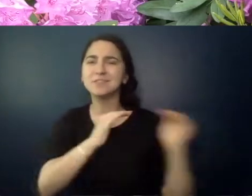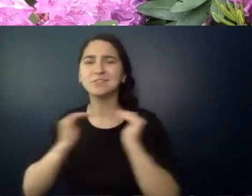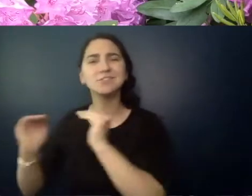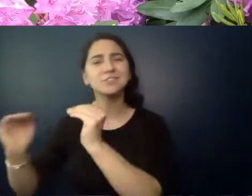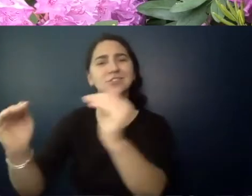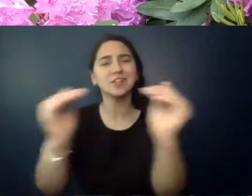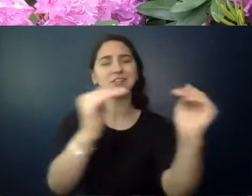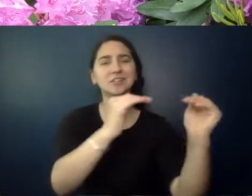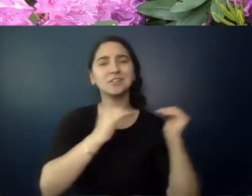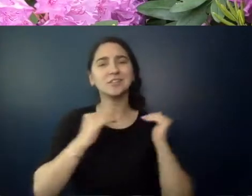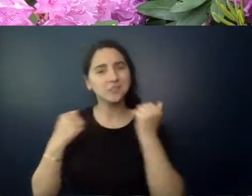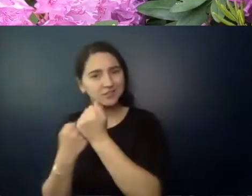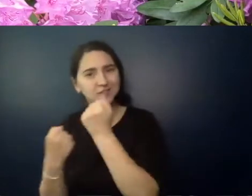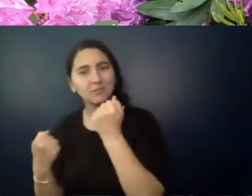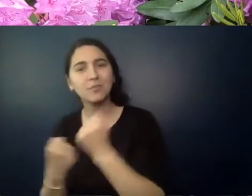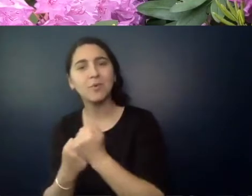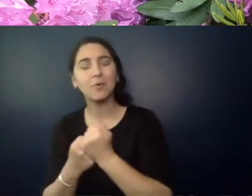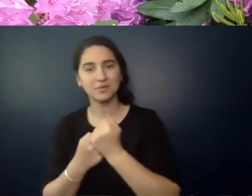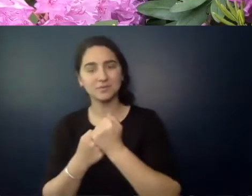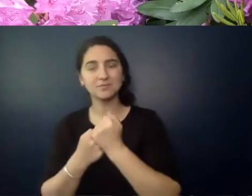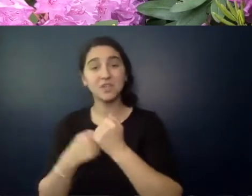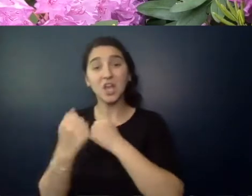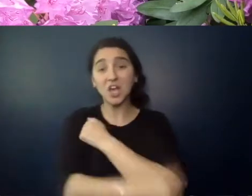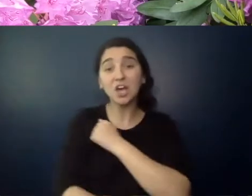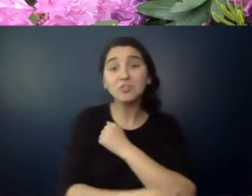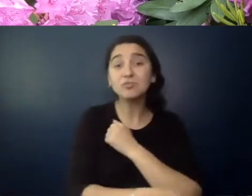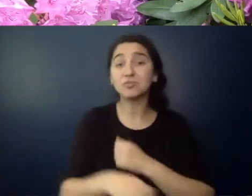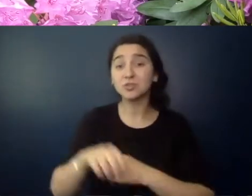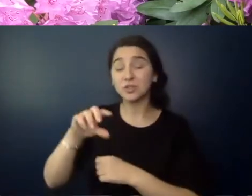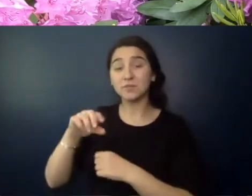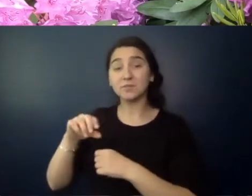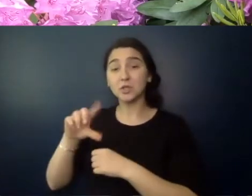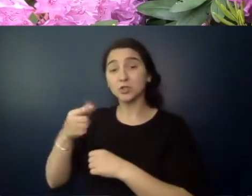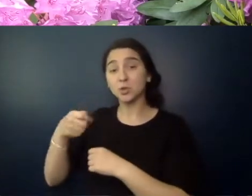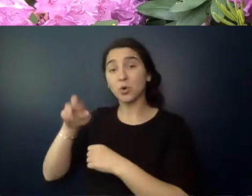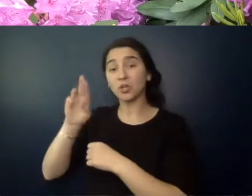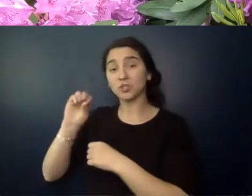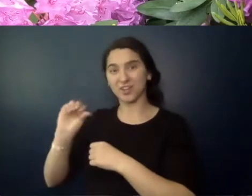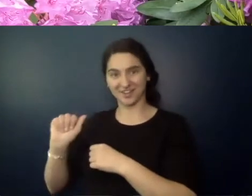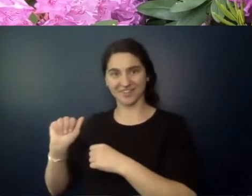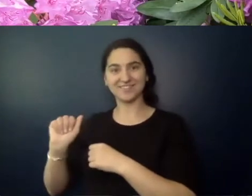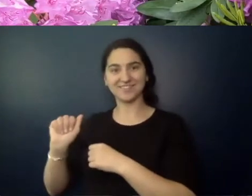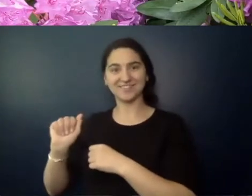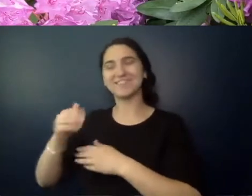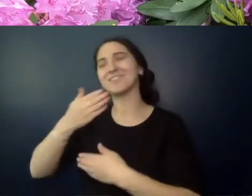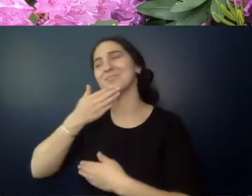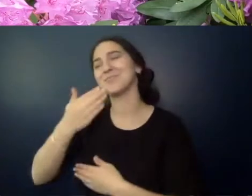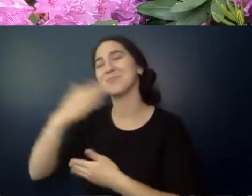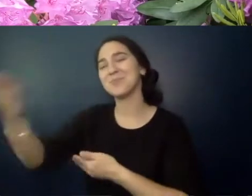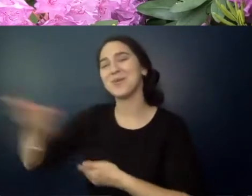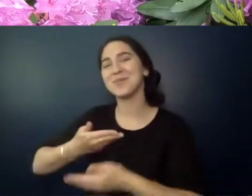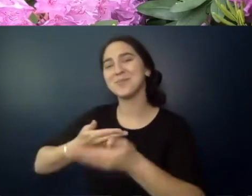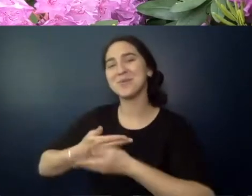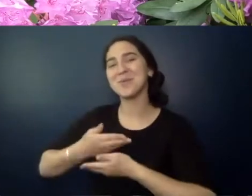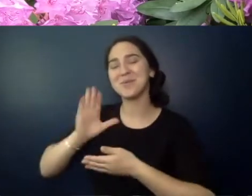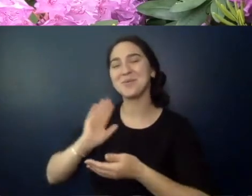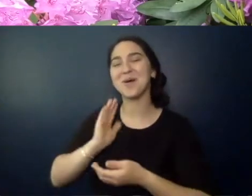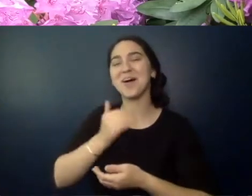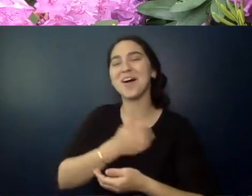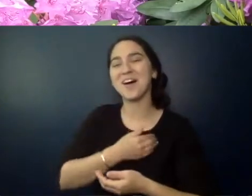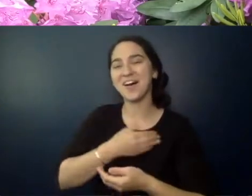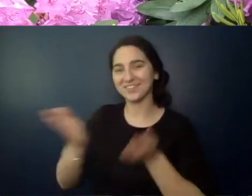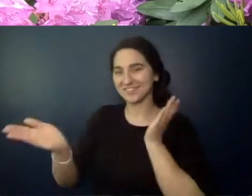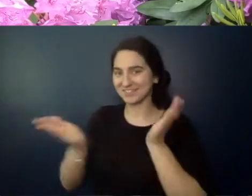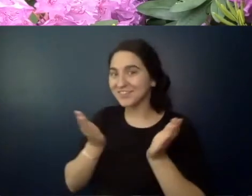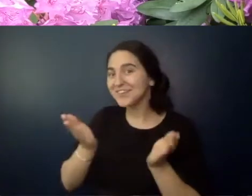bring peace and justice and reconciliation to the Republic of Georgia. It is a profound privilege to welcome her to